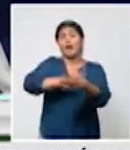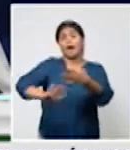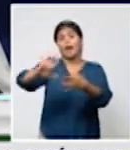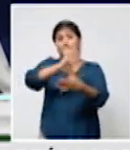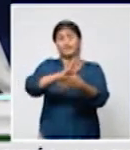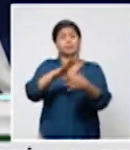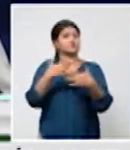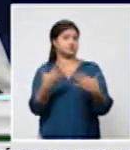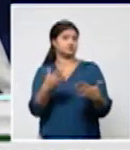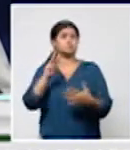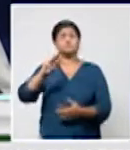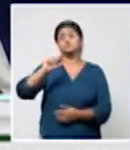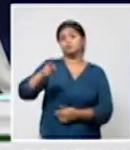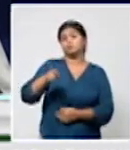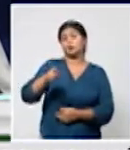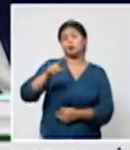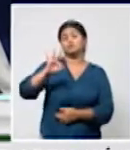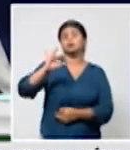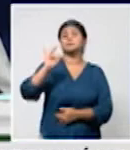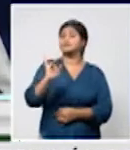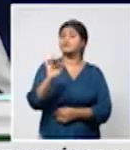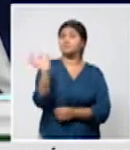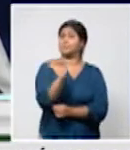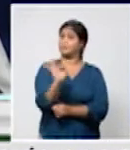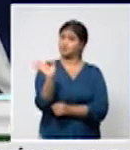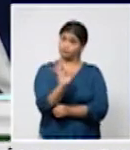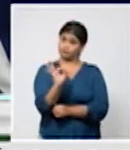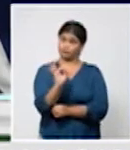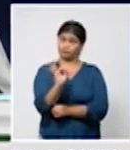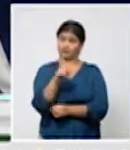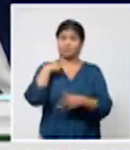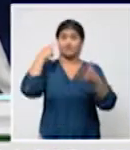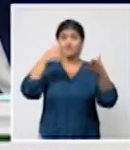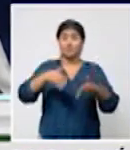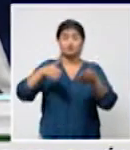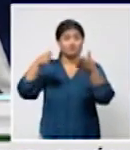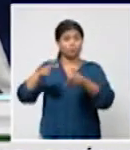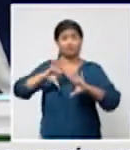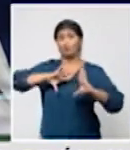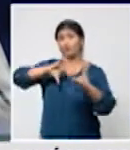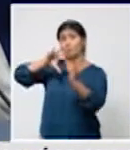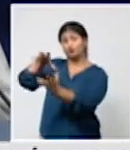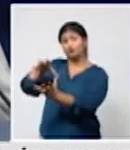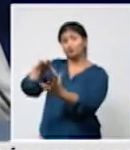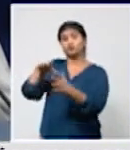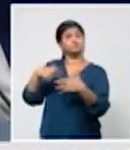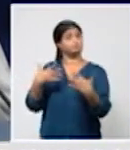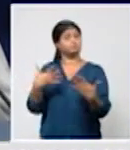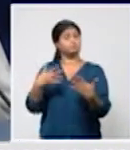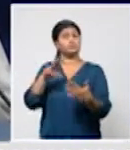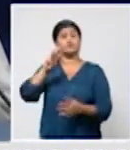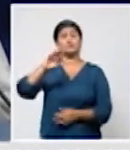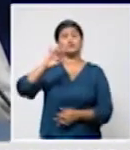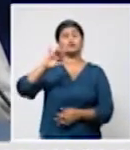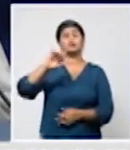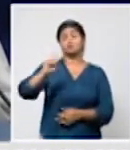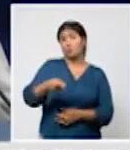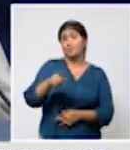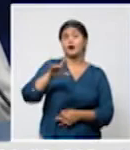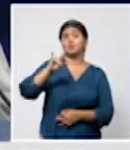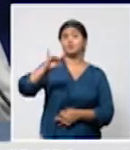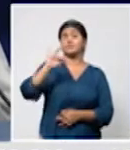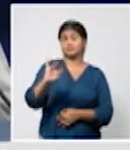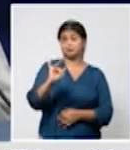of 3.36%, which, compared with the regional rate of 3.87%